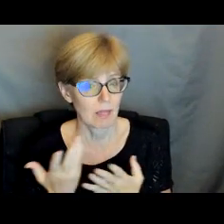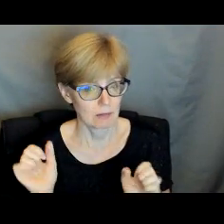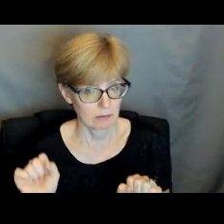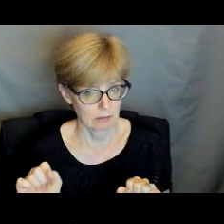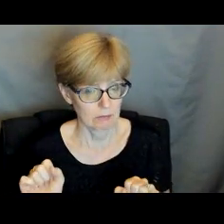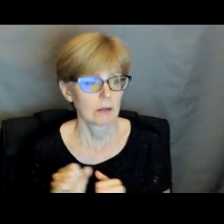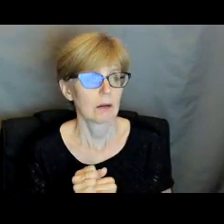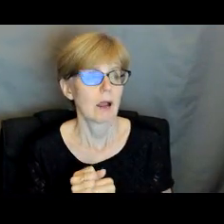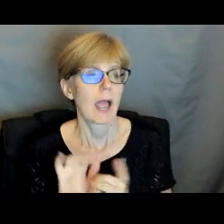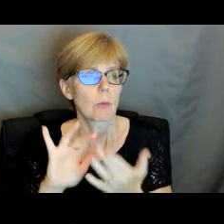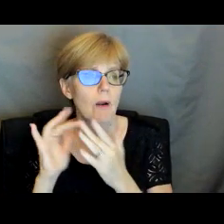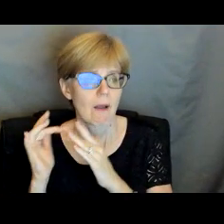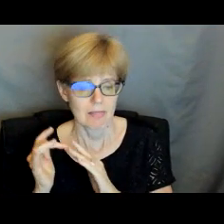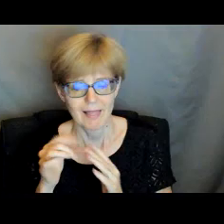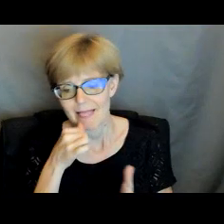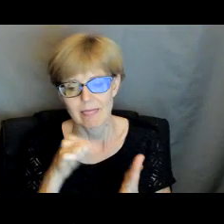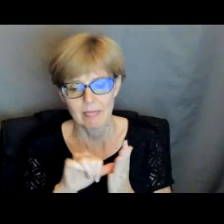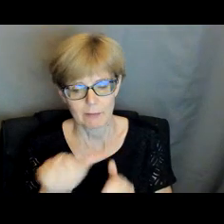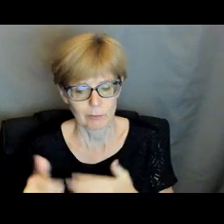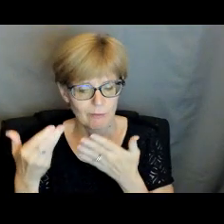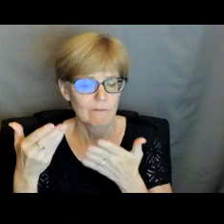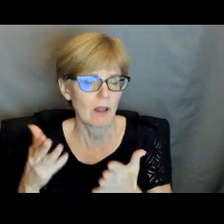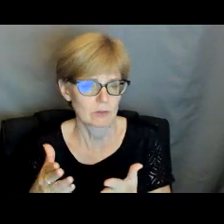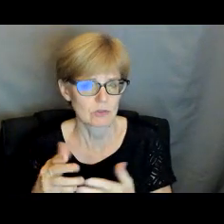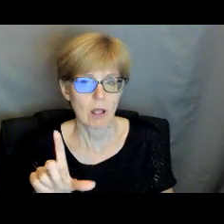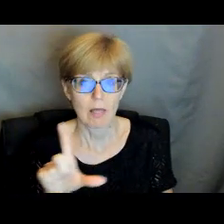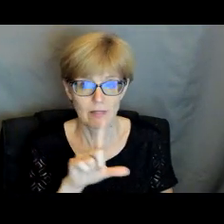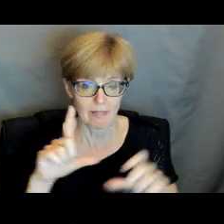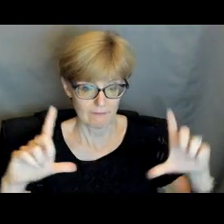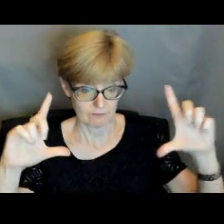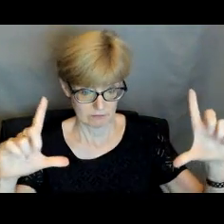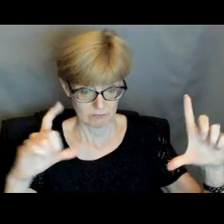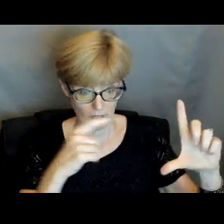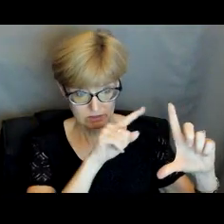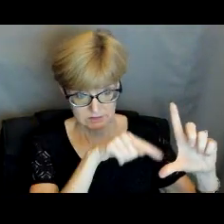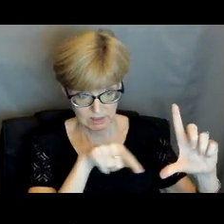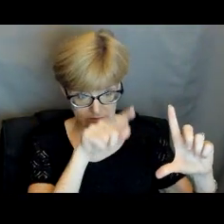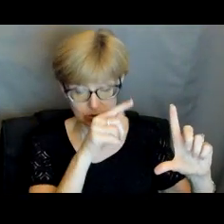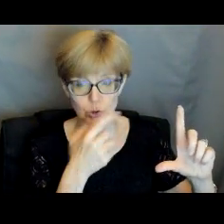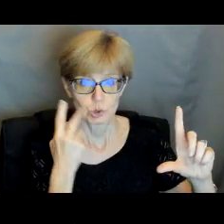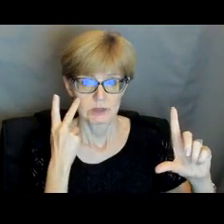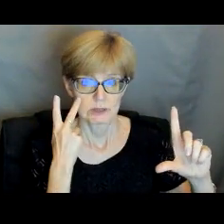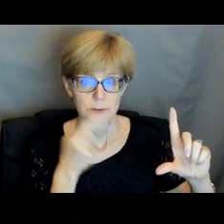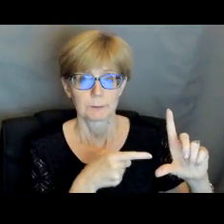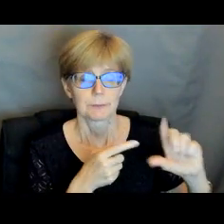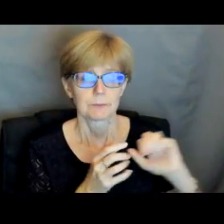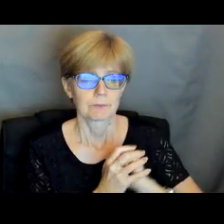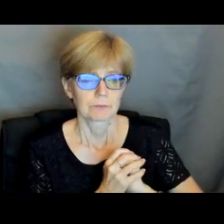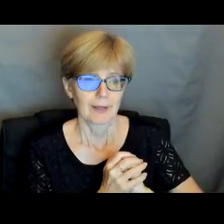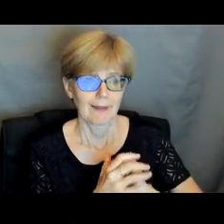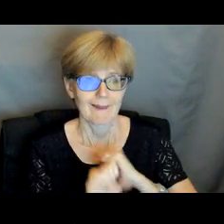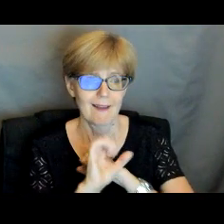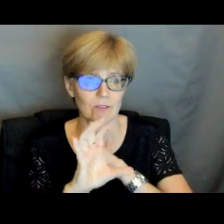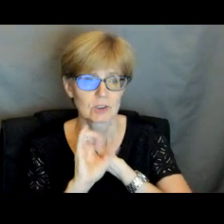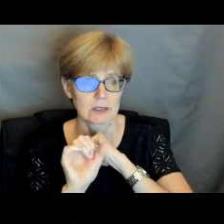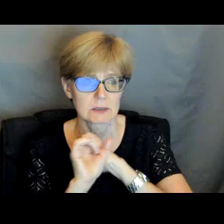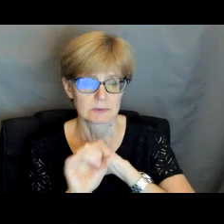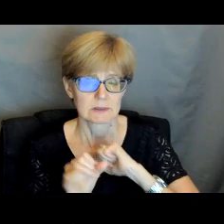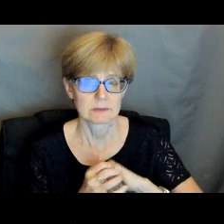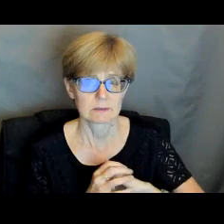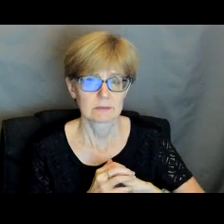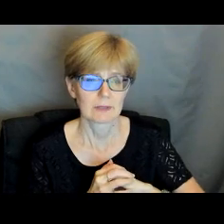online letter providers. So on the left-hand side of the screen there, you can see an advertisement and